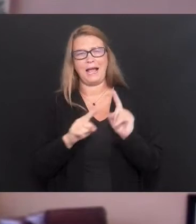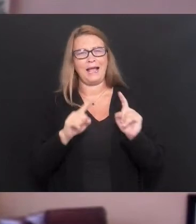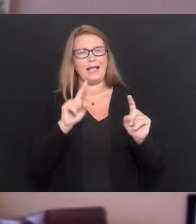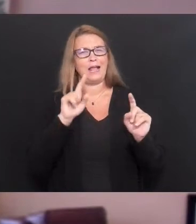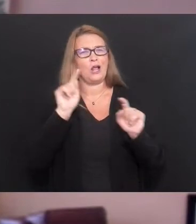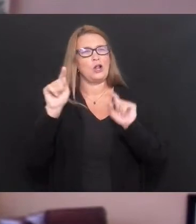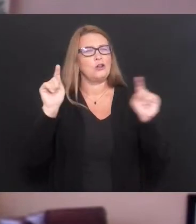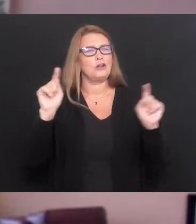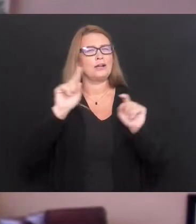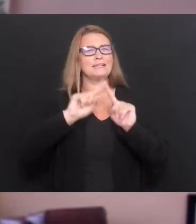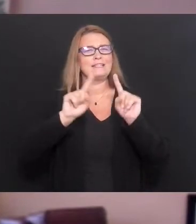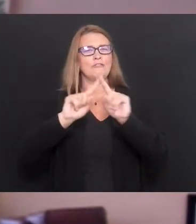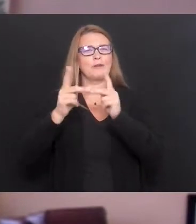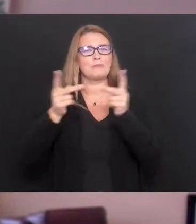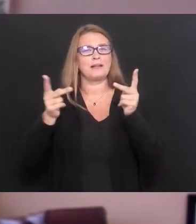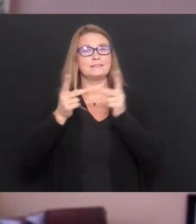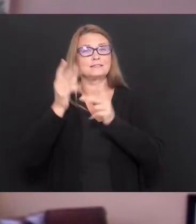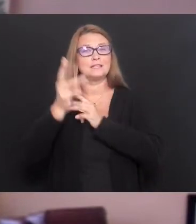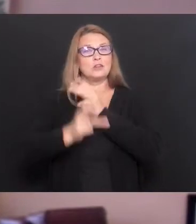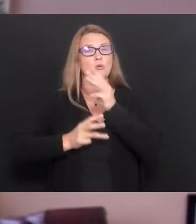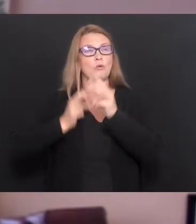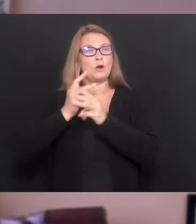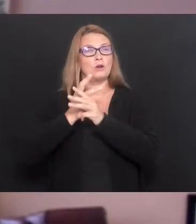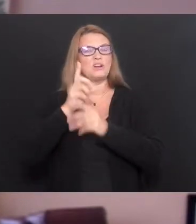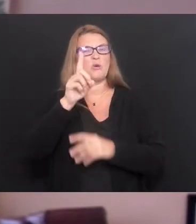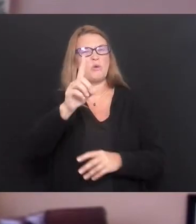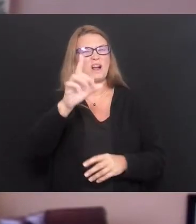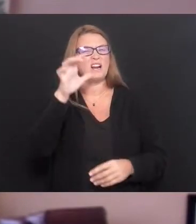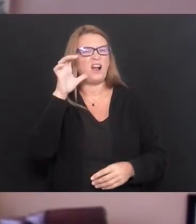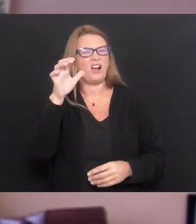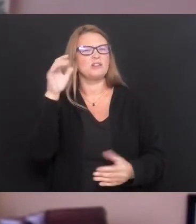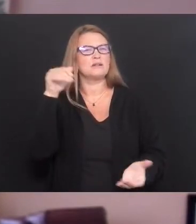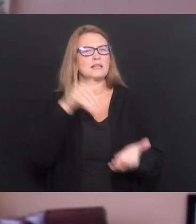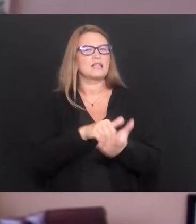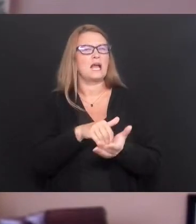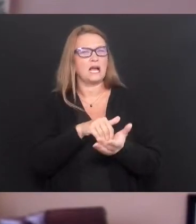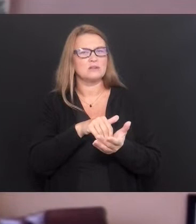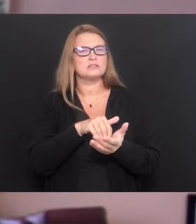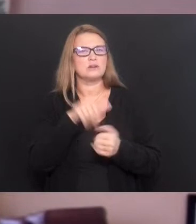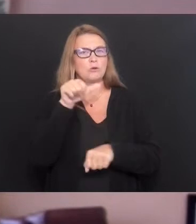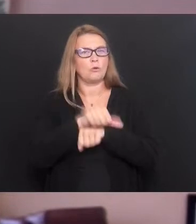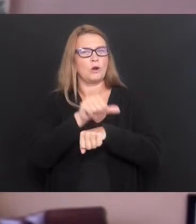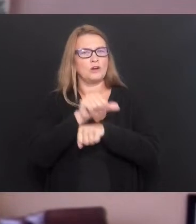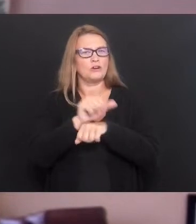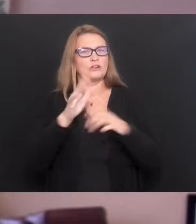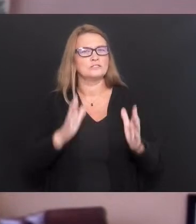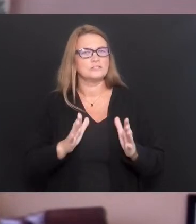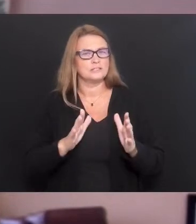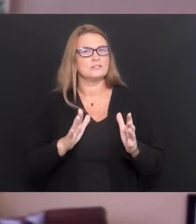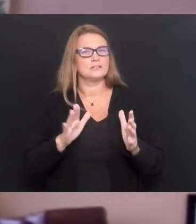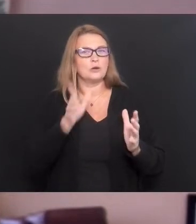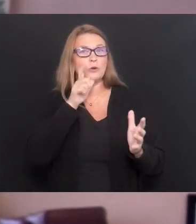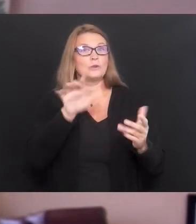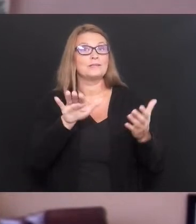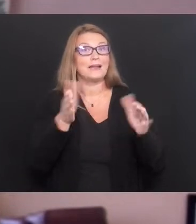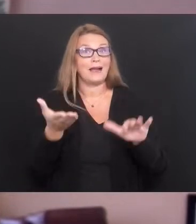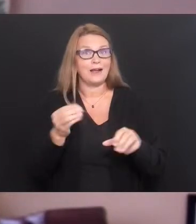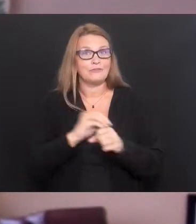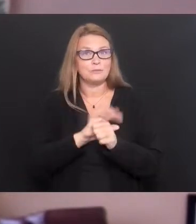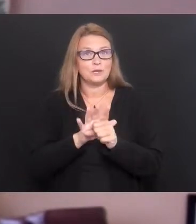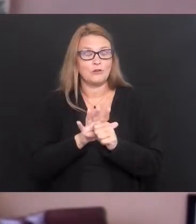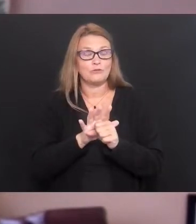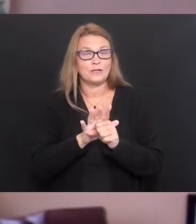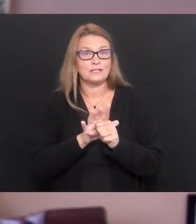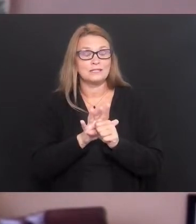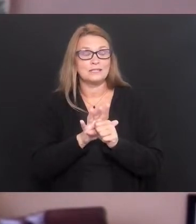we find that over 100,000 healthcare workers have died from COVID vaccine, largely in places where